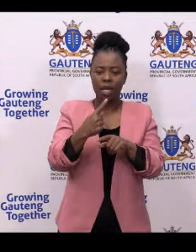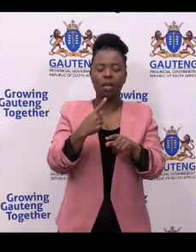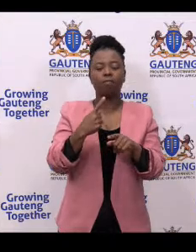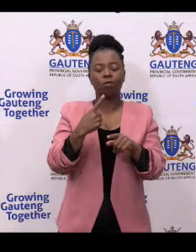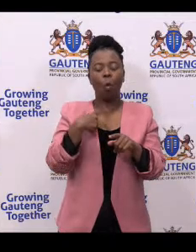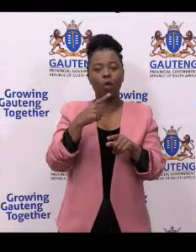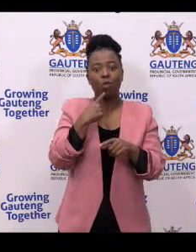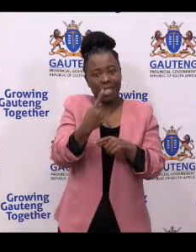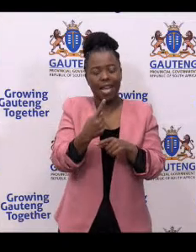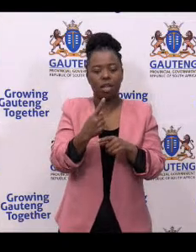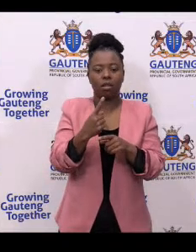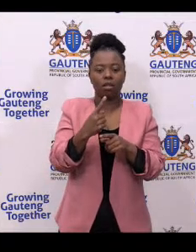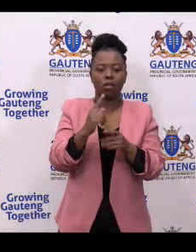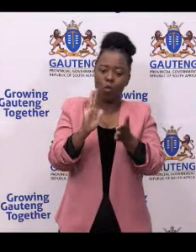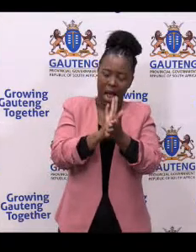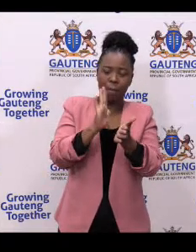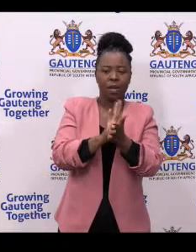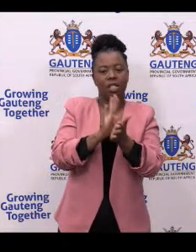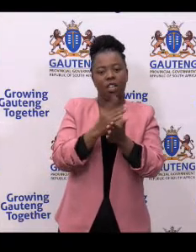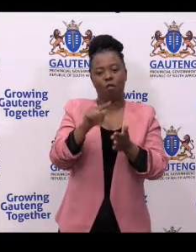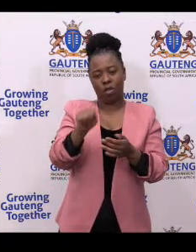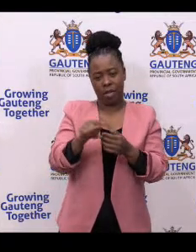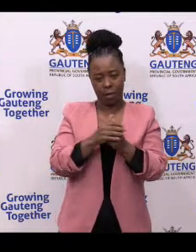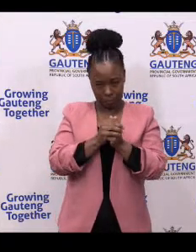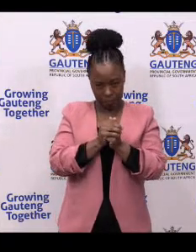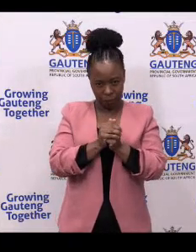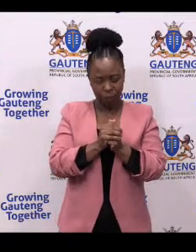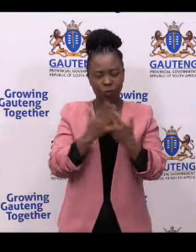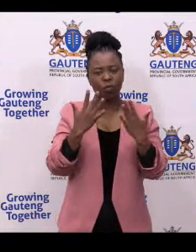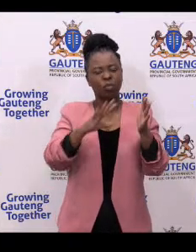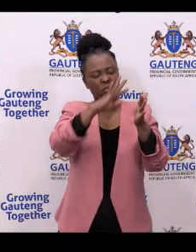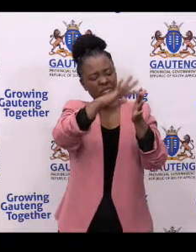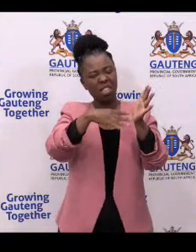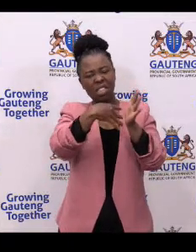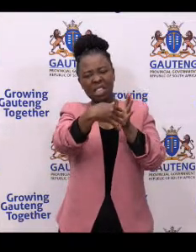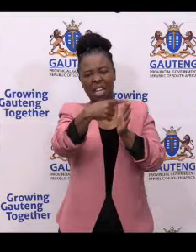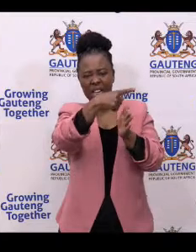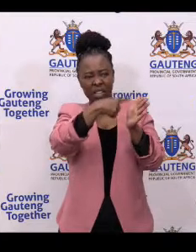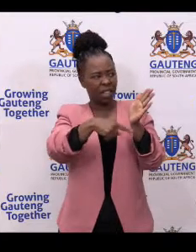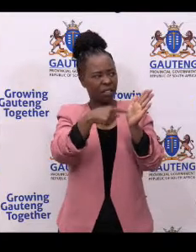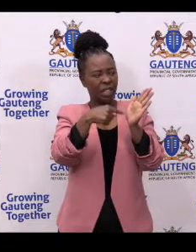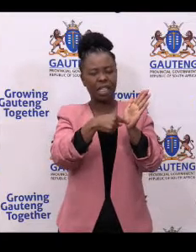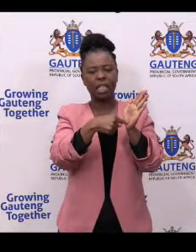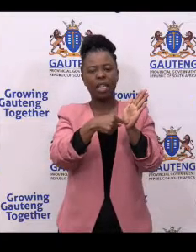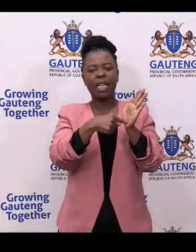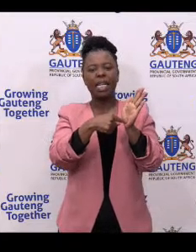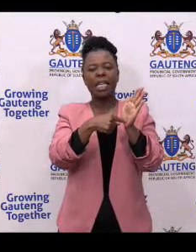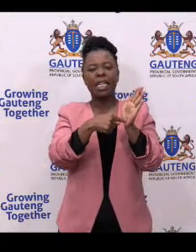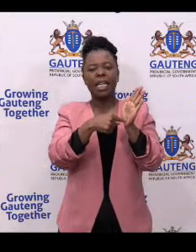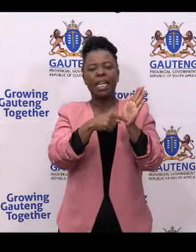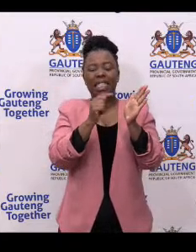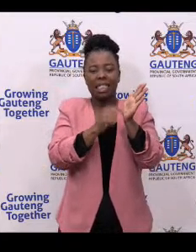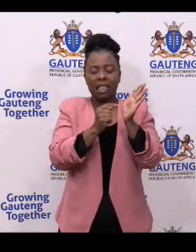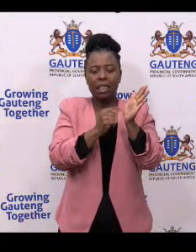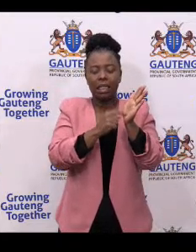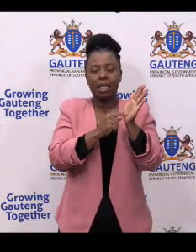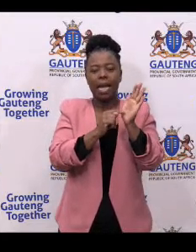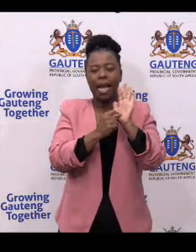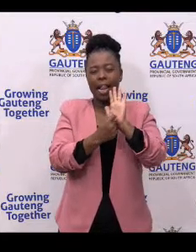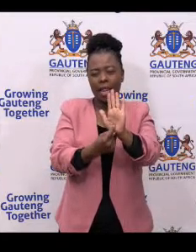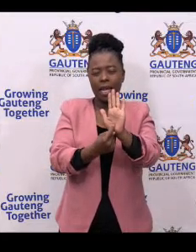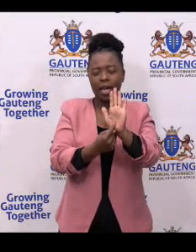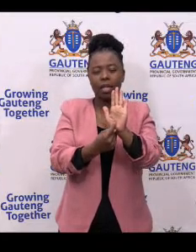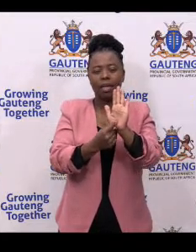appreciation in that regard. This is a graph that we normally show you, which clearly demonstrates how the pandemic is evolving